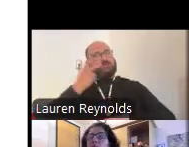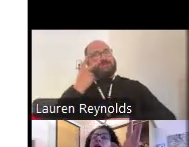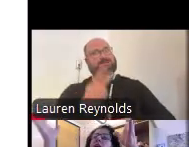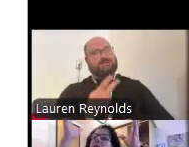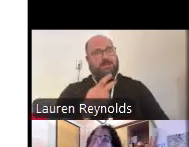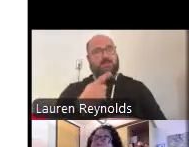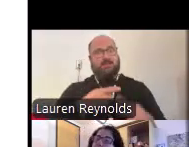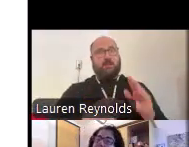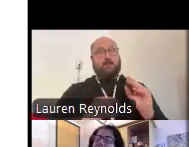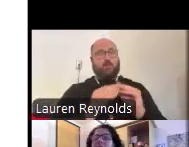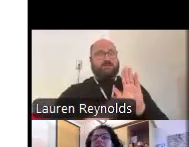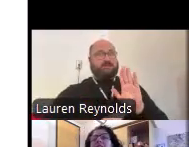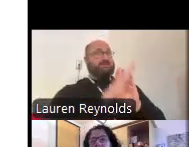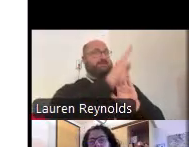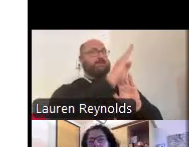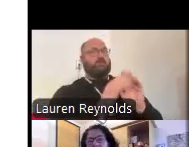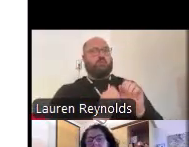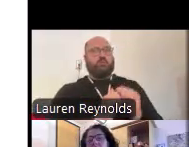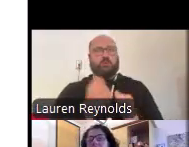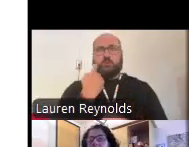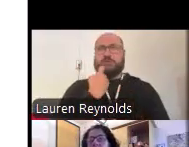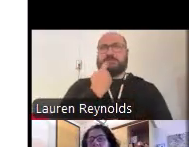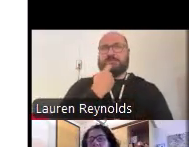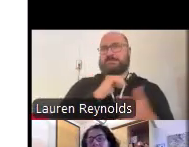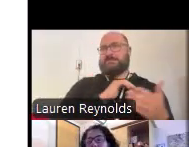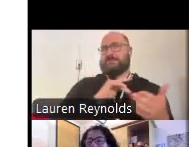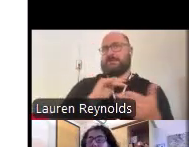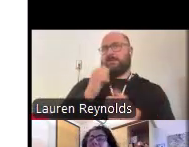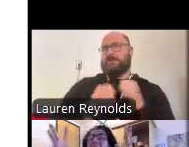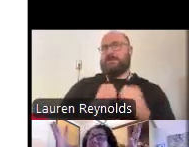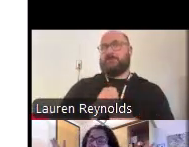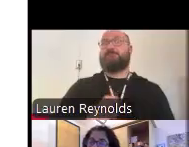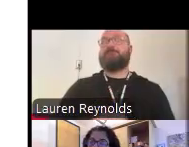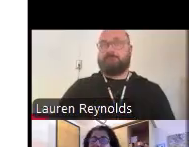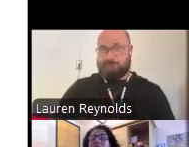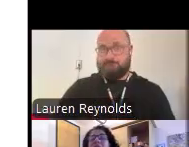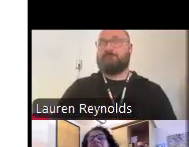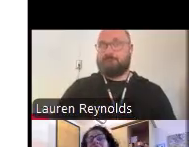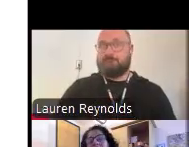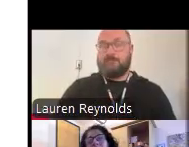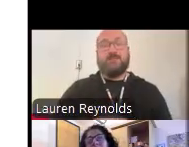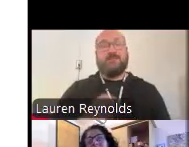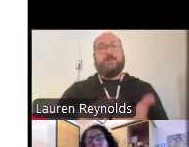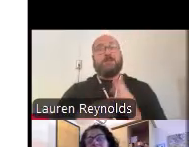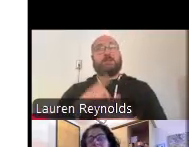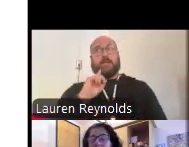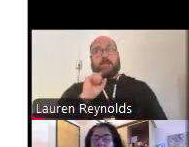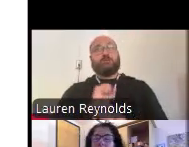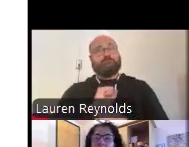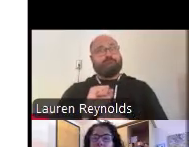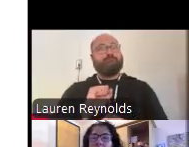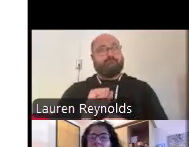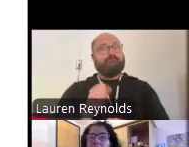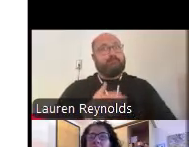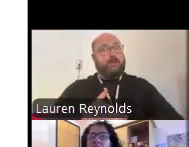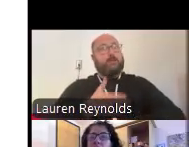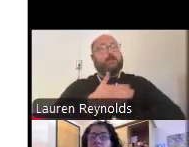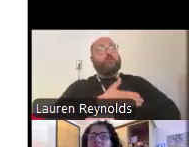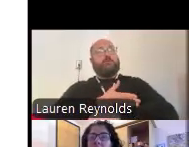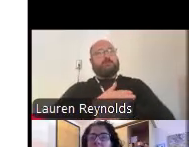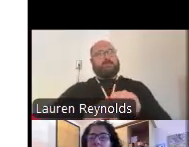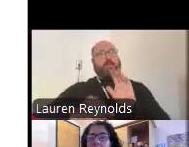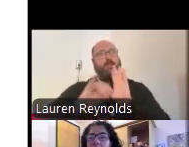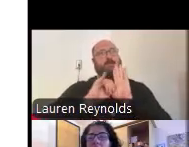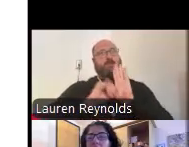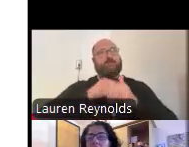are steeper in more recent study years. So that means we actually are improving our identification of